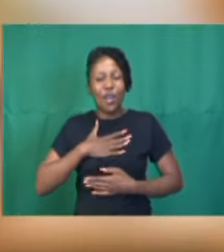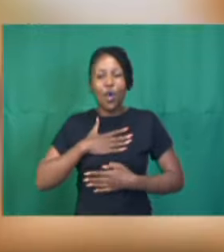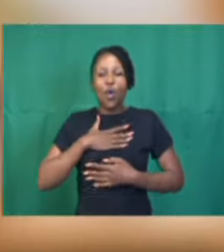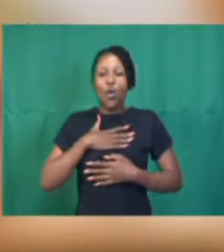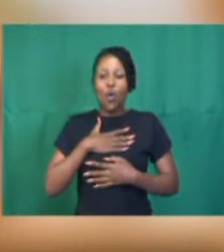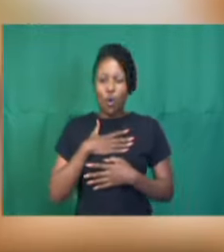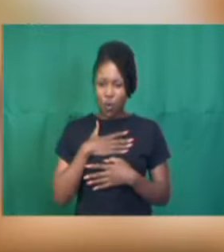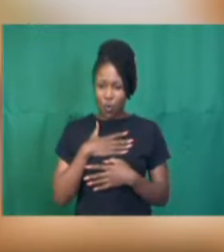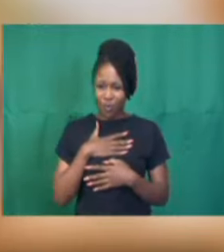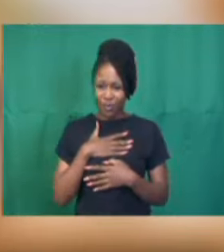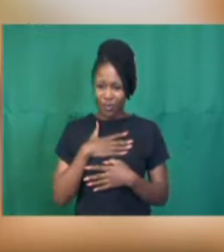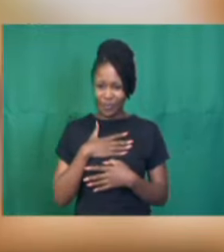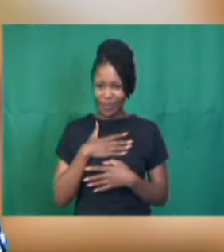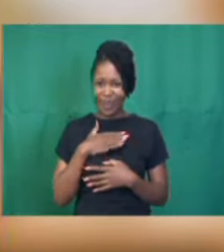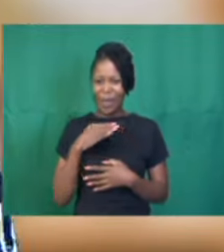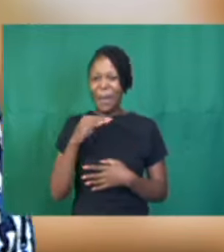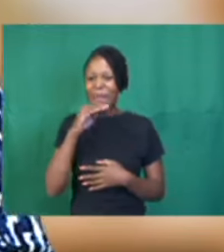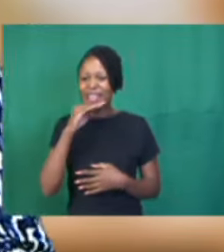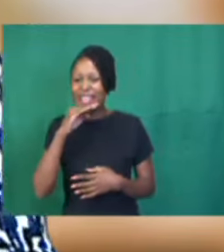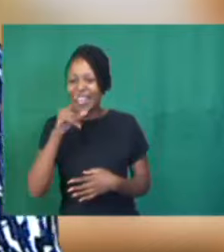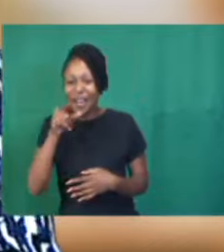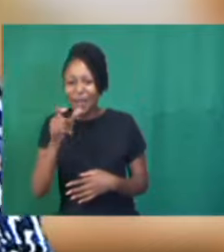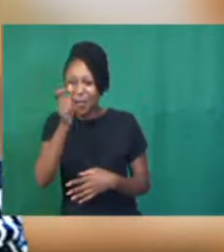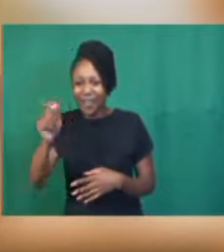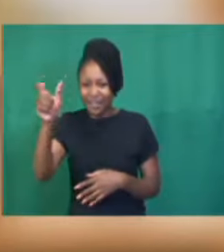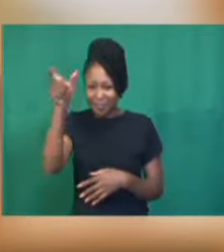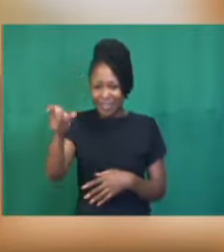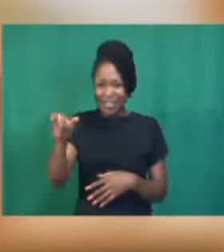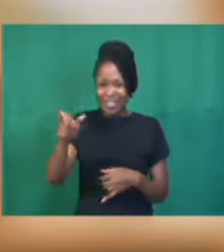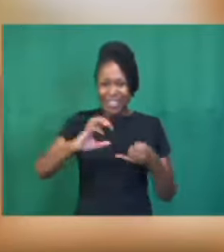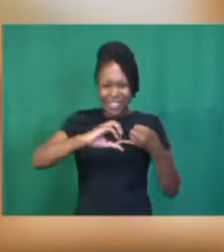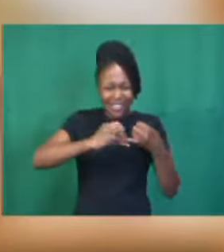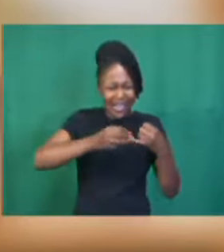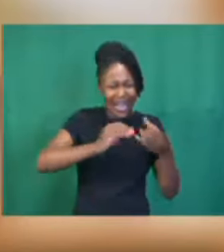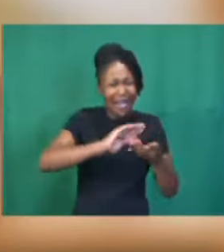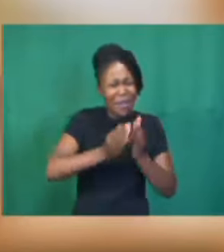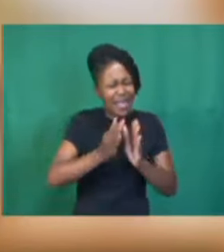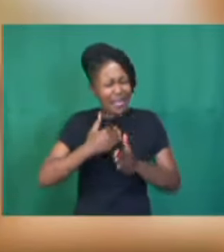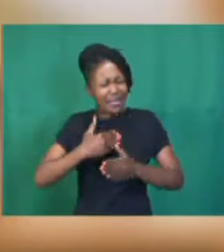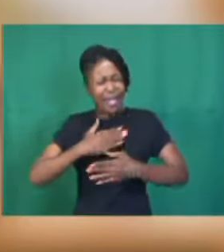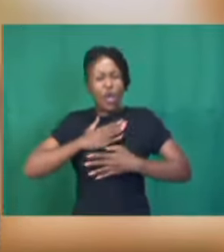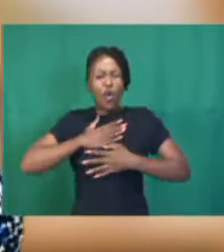myself now. Okay, it's trying to make us breathe, because when the momentum is